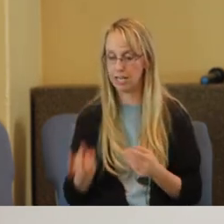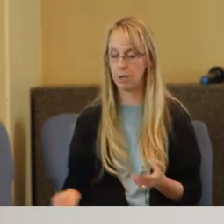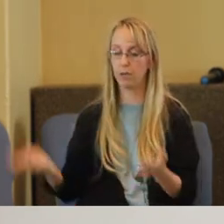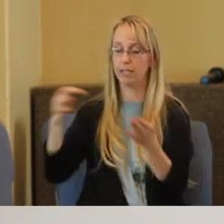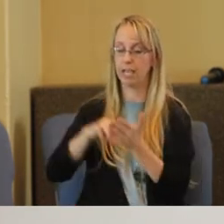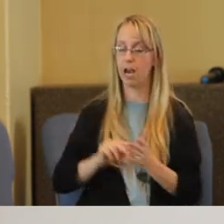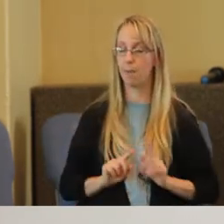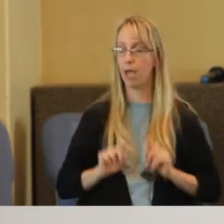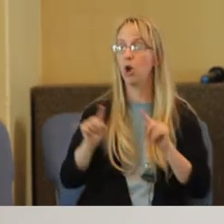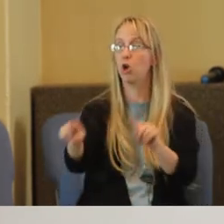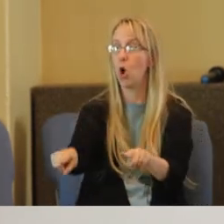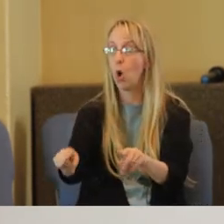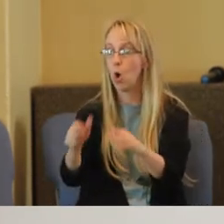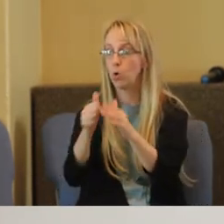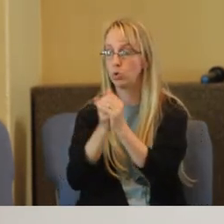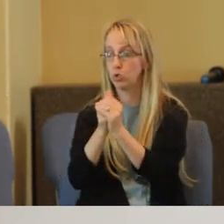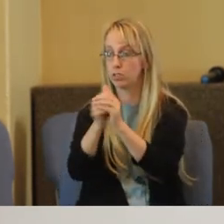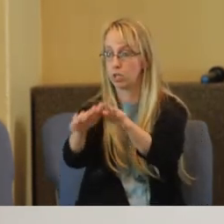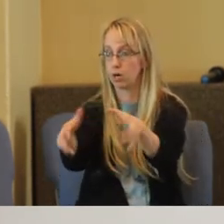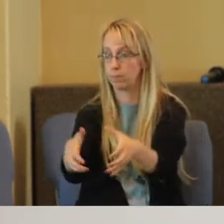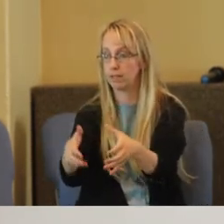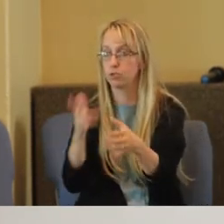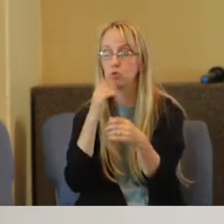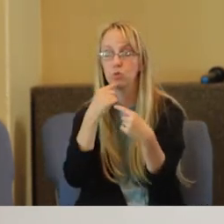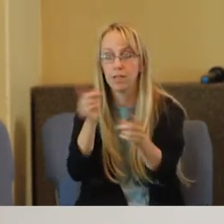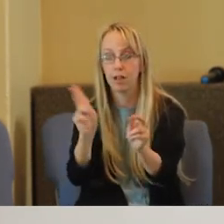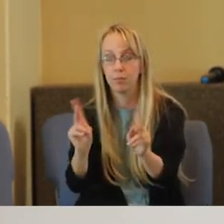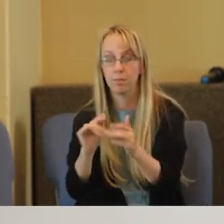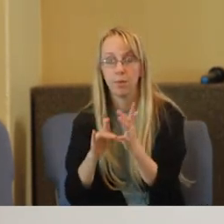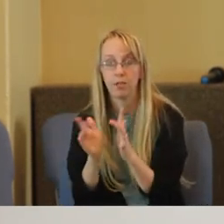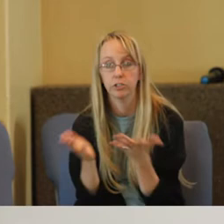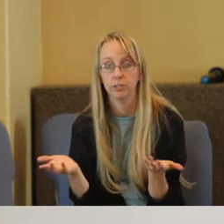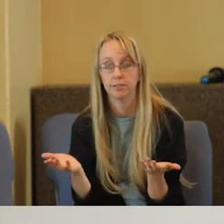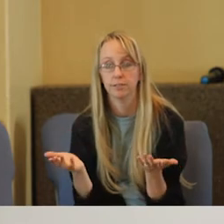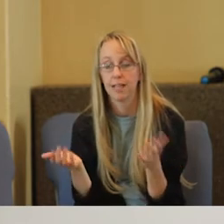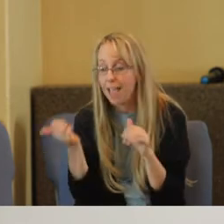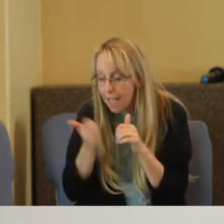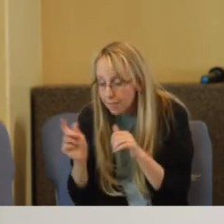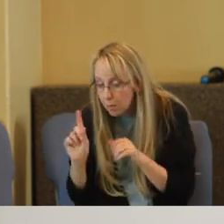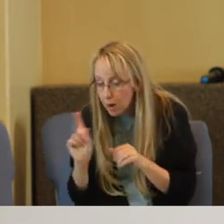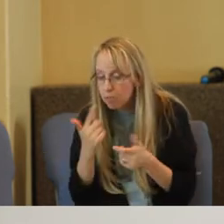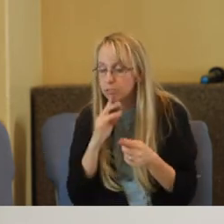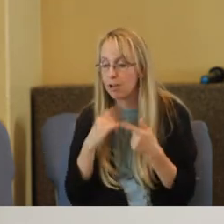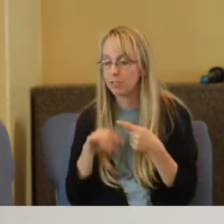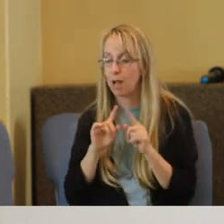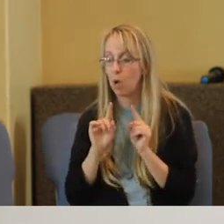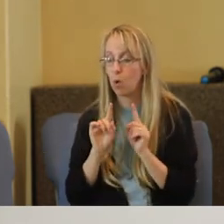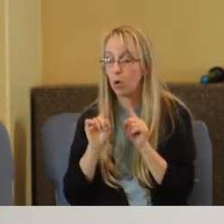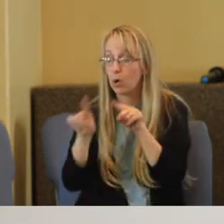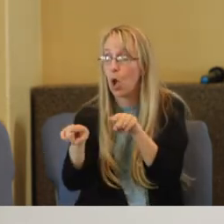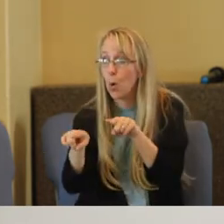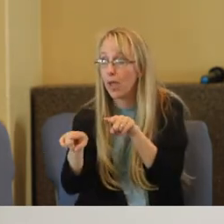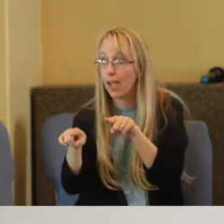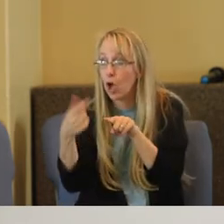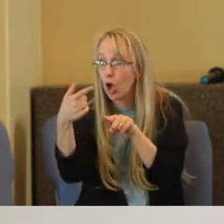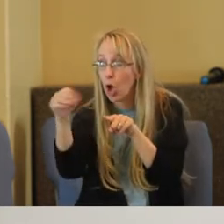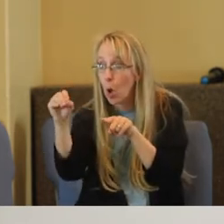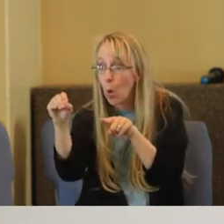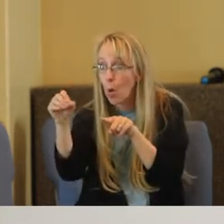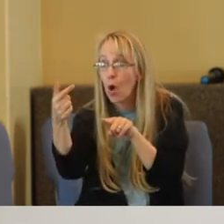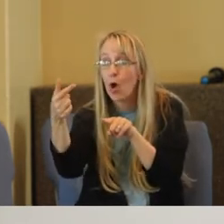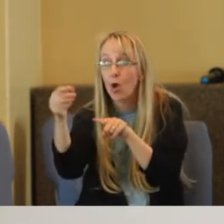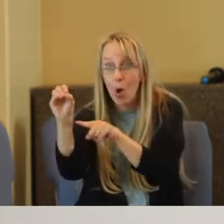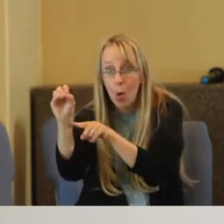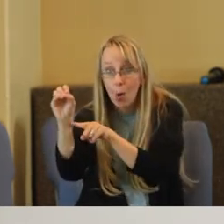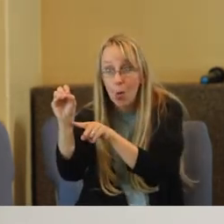Jesus. Everywhere that we see in Scripture, it's all about the going of Christ. The going